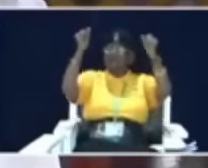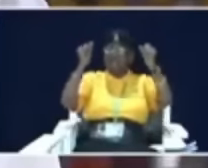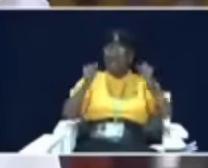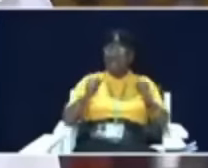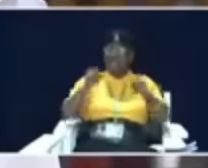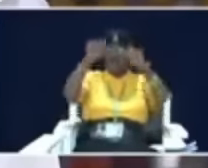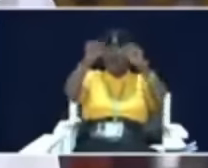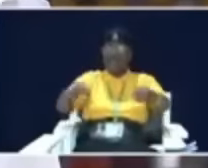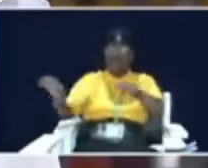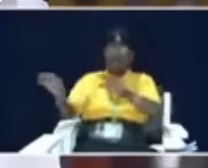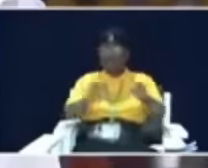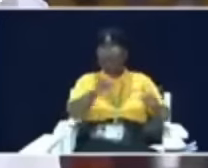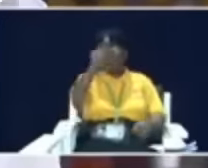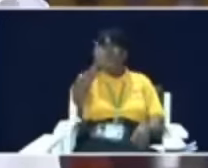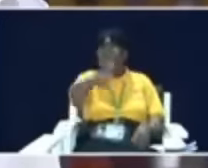can do anything.